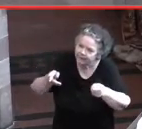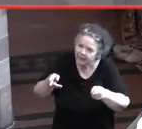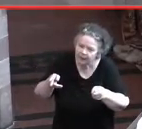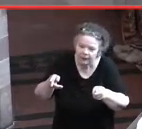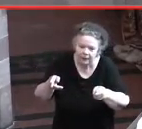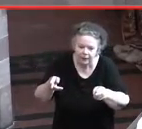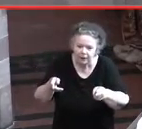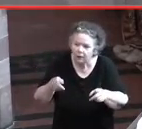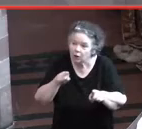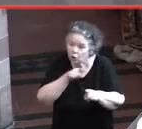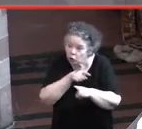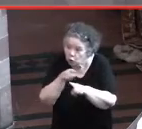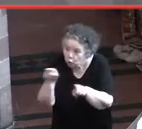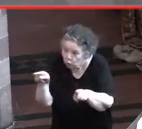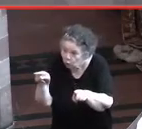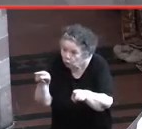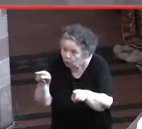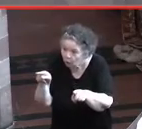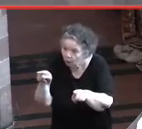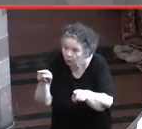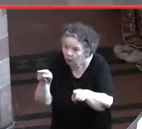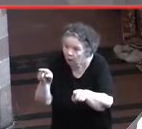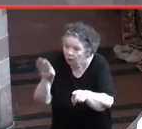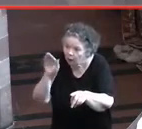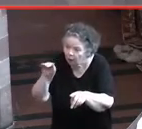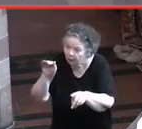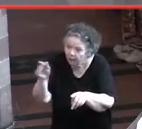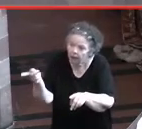You are called to inspire.